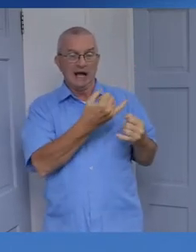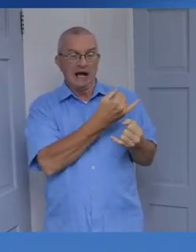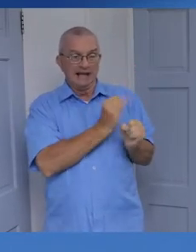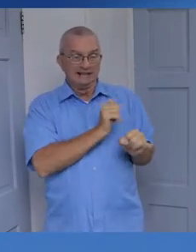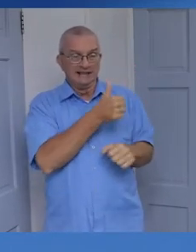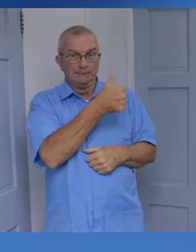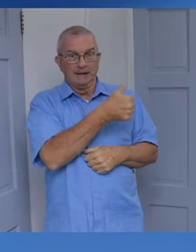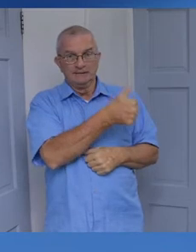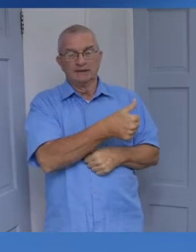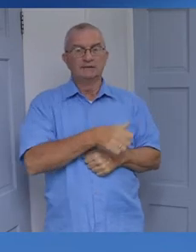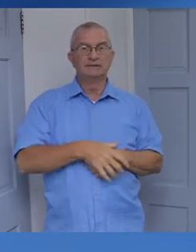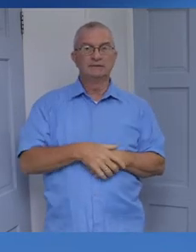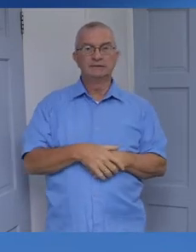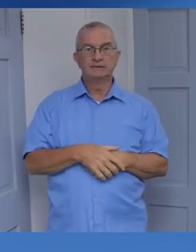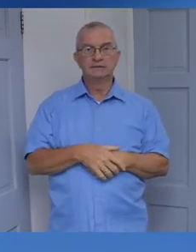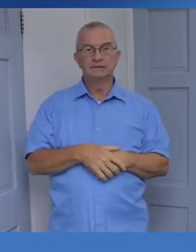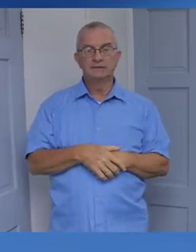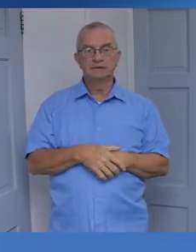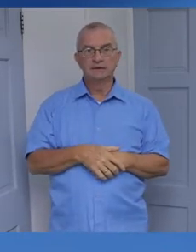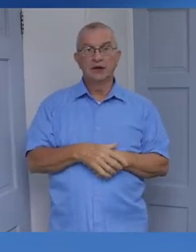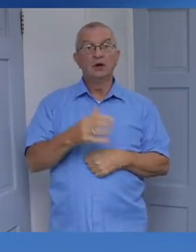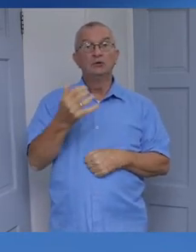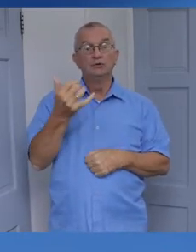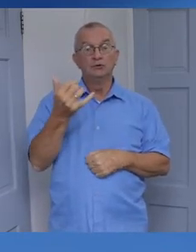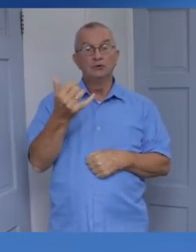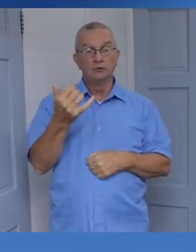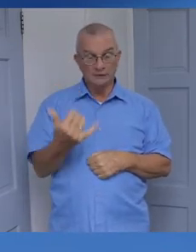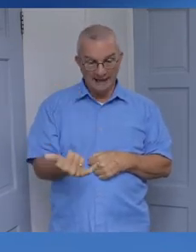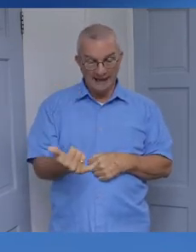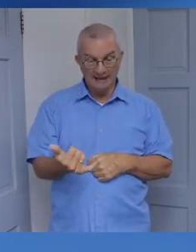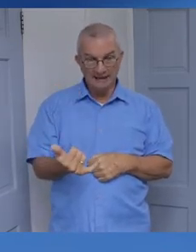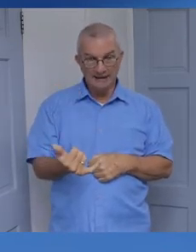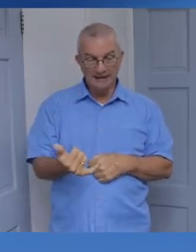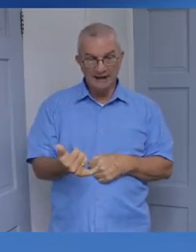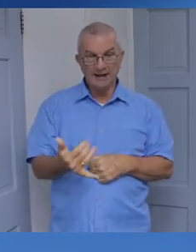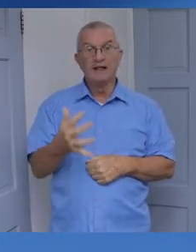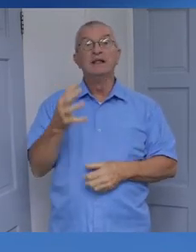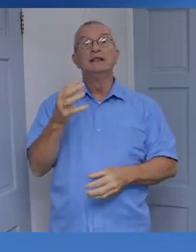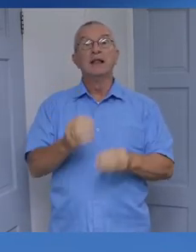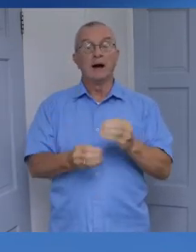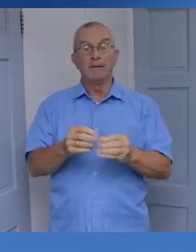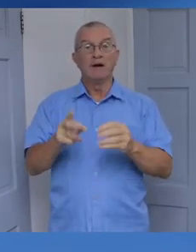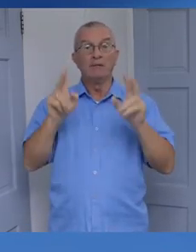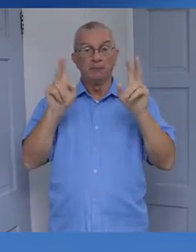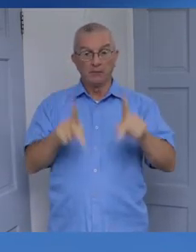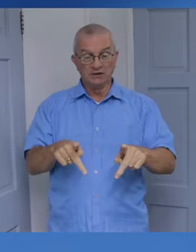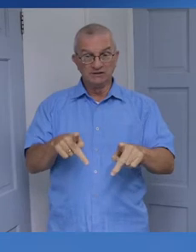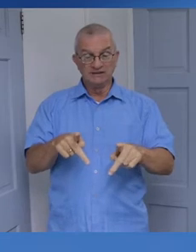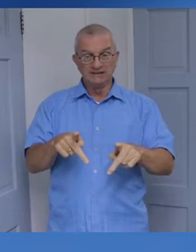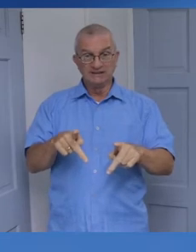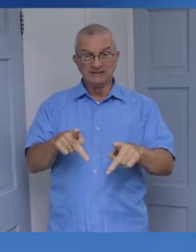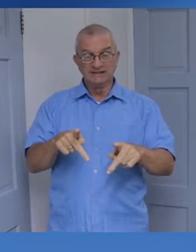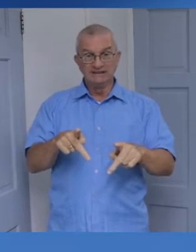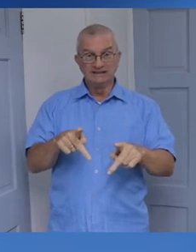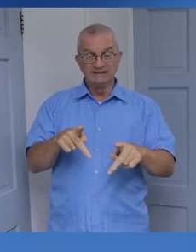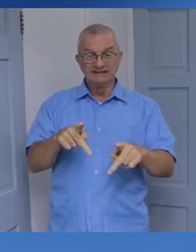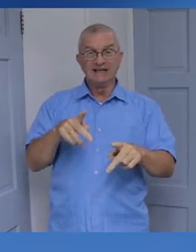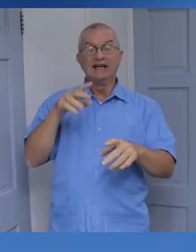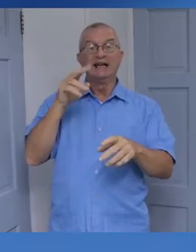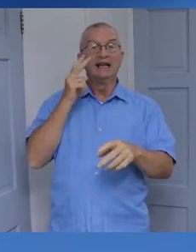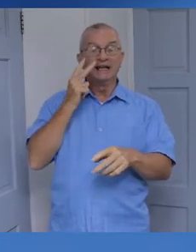To date, the total number of patients seen in the COVID-19 ICU